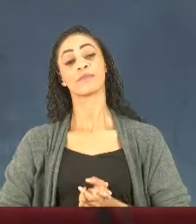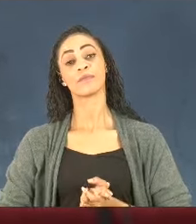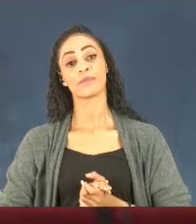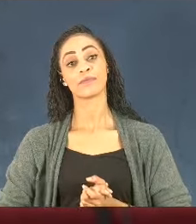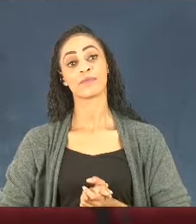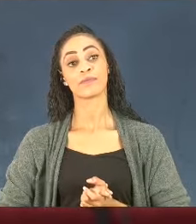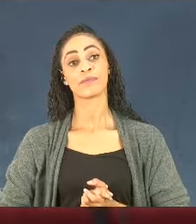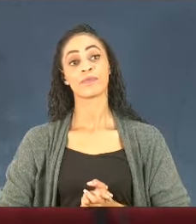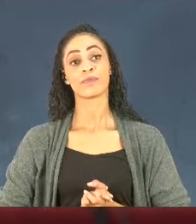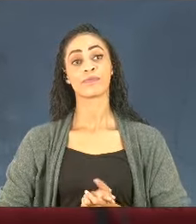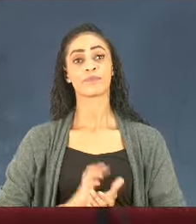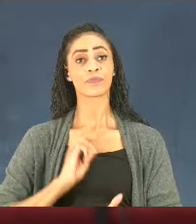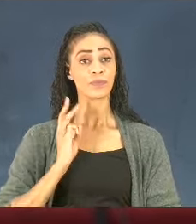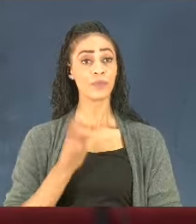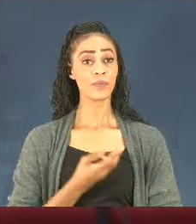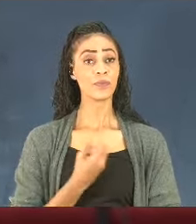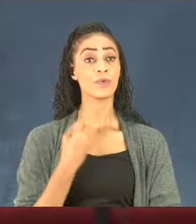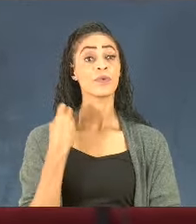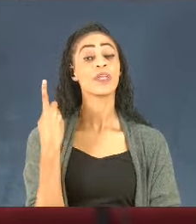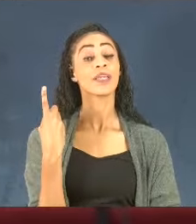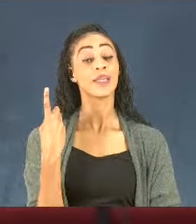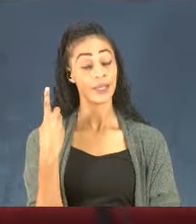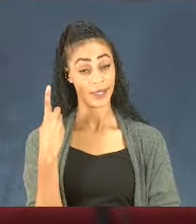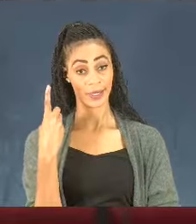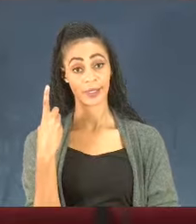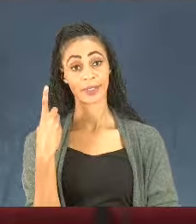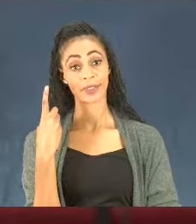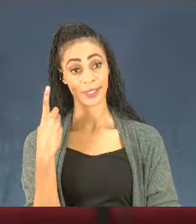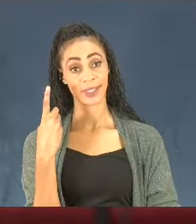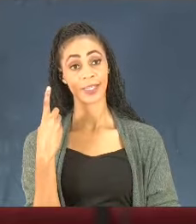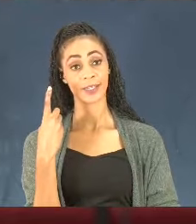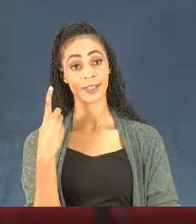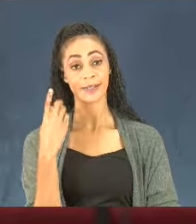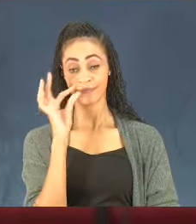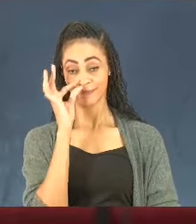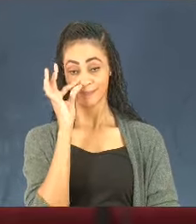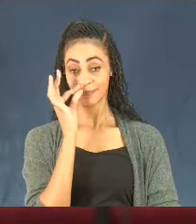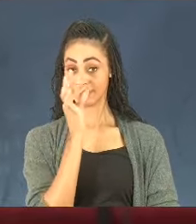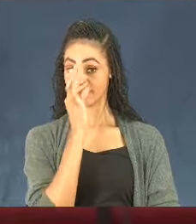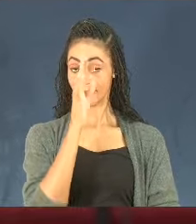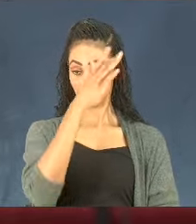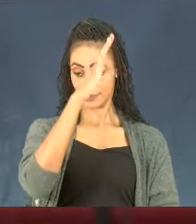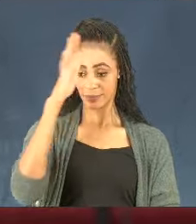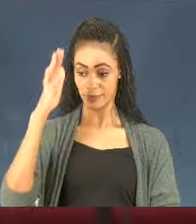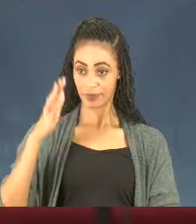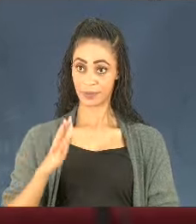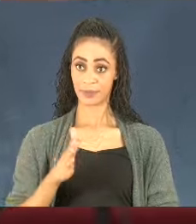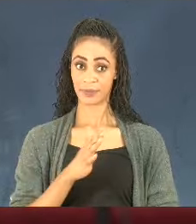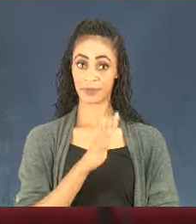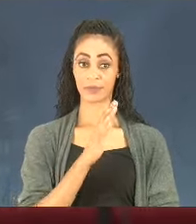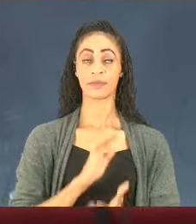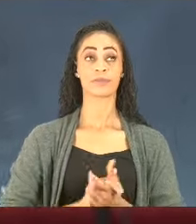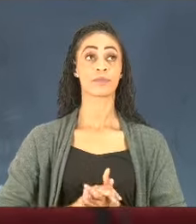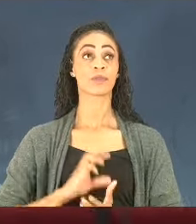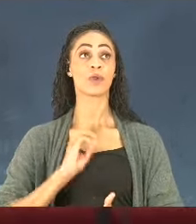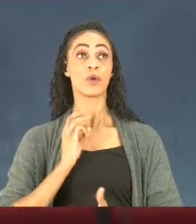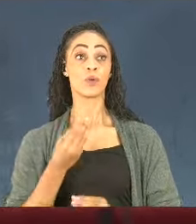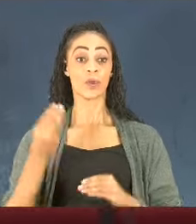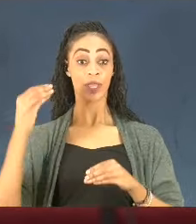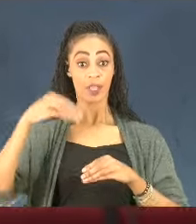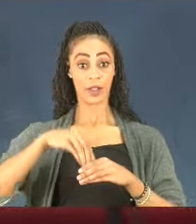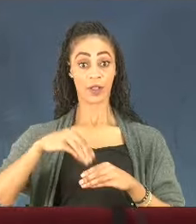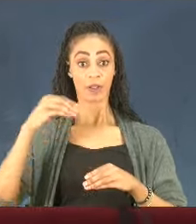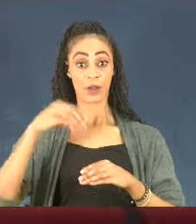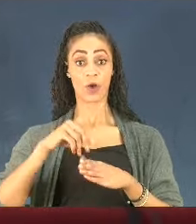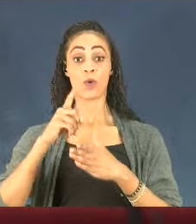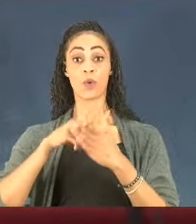So we get the picture of the Garden of Eden all over again. So we contribute to what the Lord